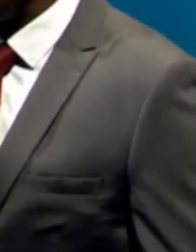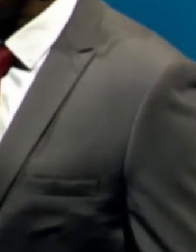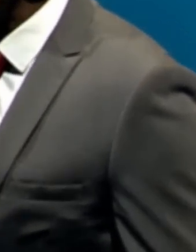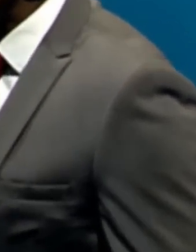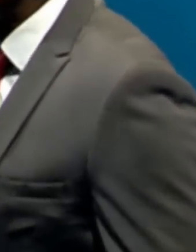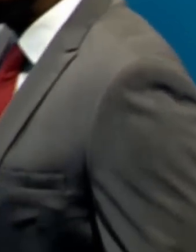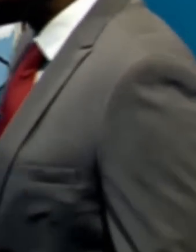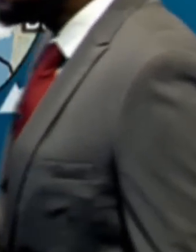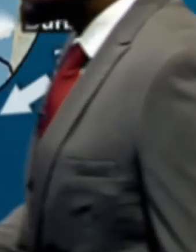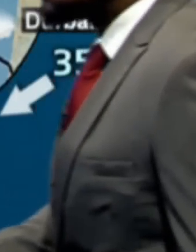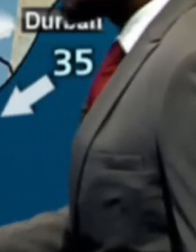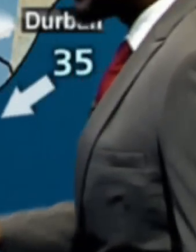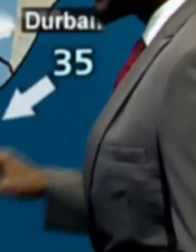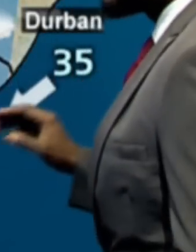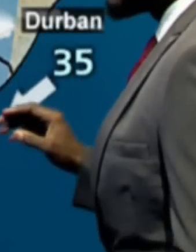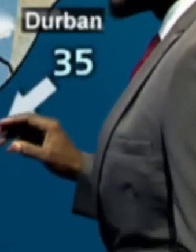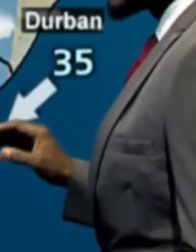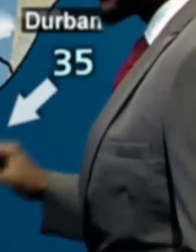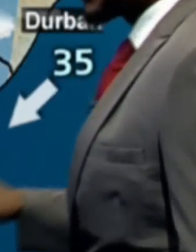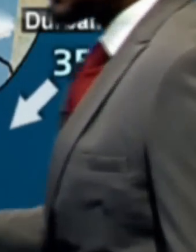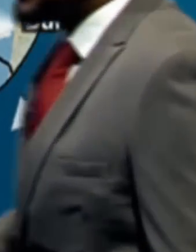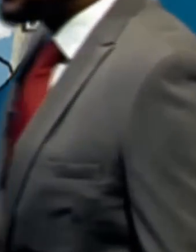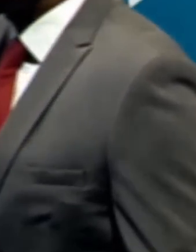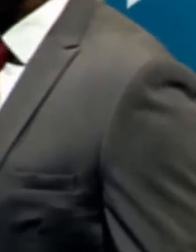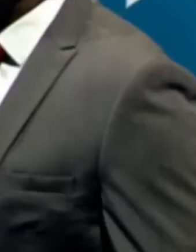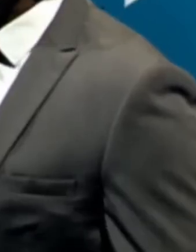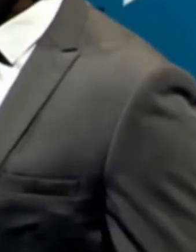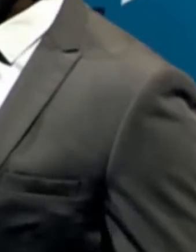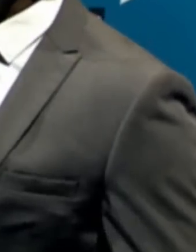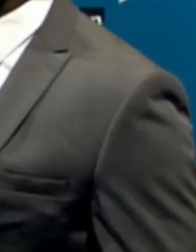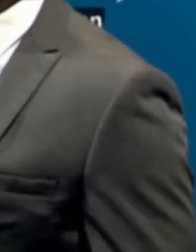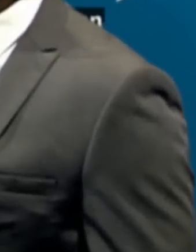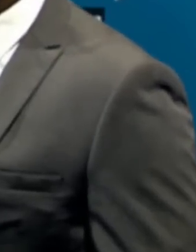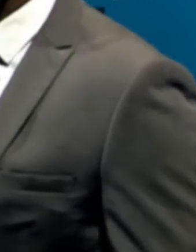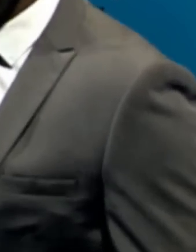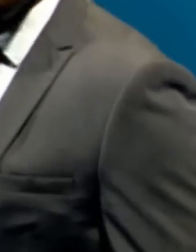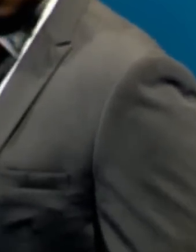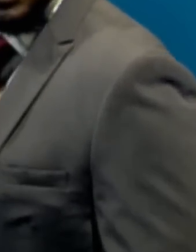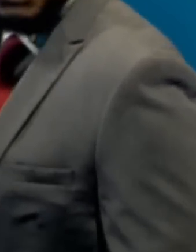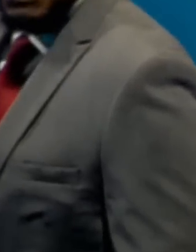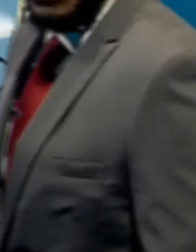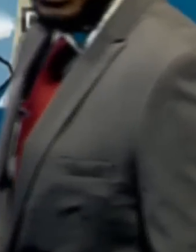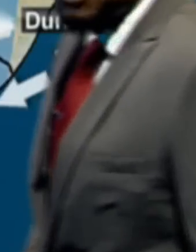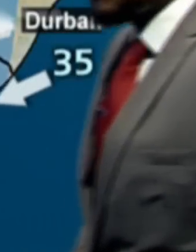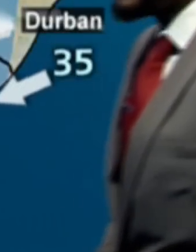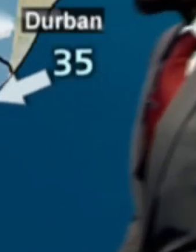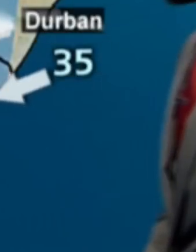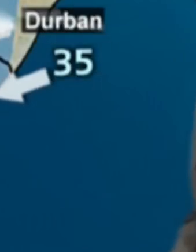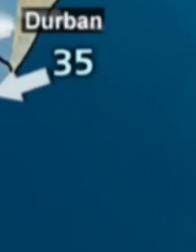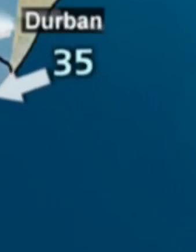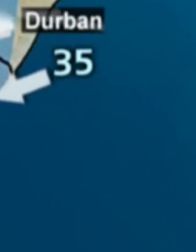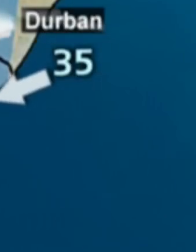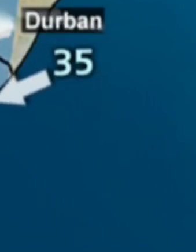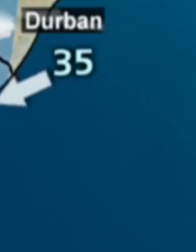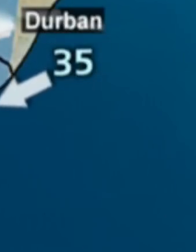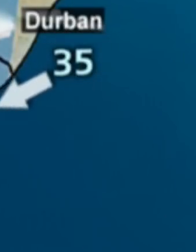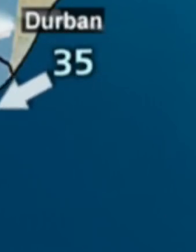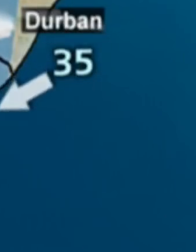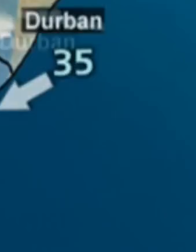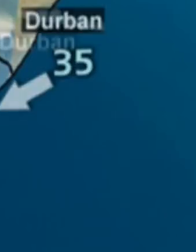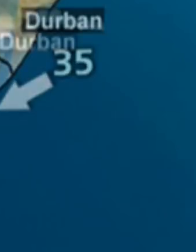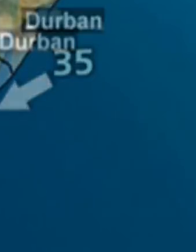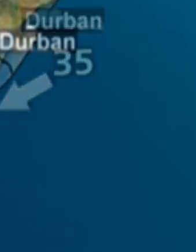re duma ka thoko ho mabopo ho sentse go banahala fela mo sa enkae a re shebile hona ka Springbok tla jalo ka hare ho ka Bophirima hlokomele hore o tla hle ho bile mohodi ho